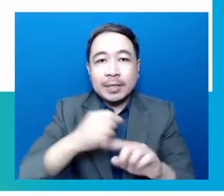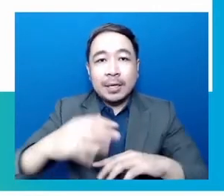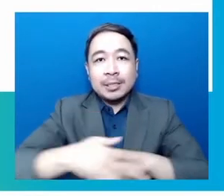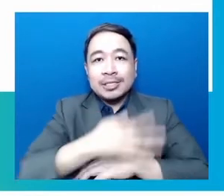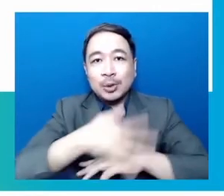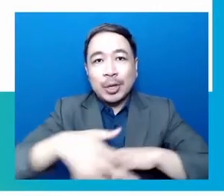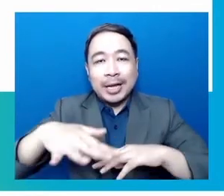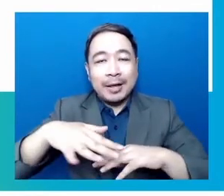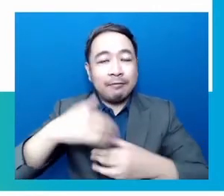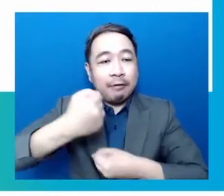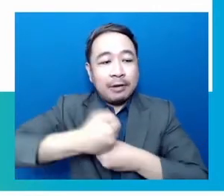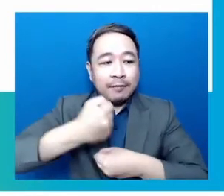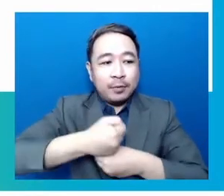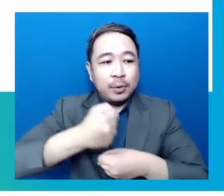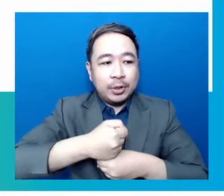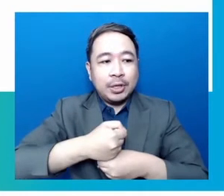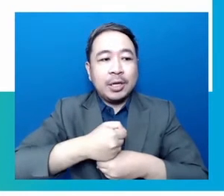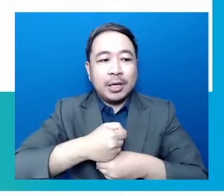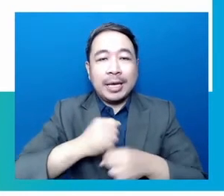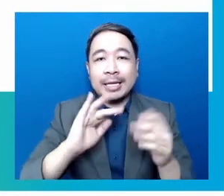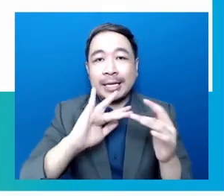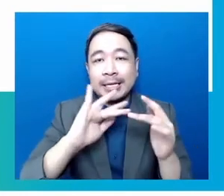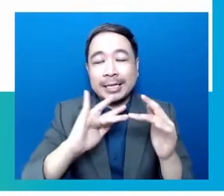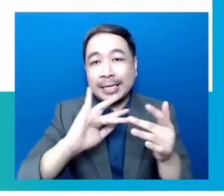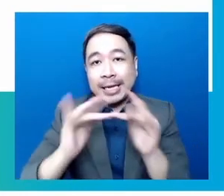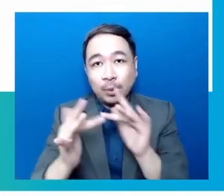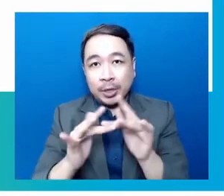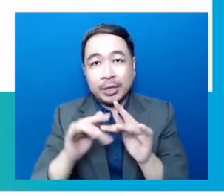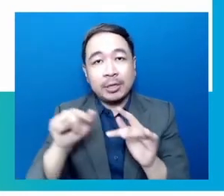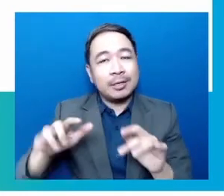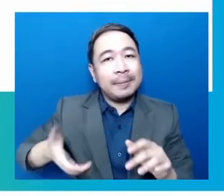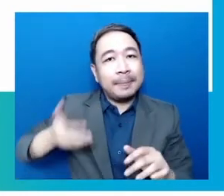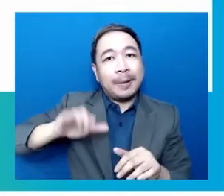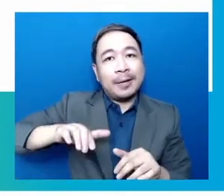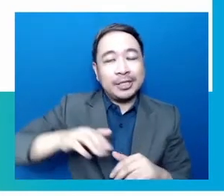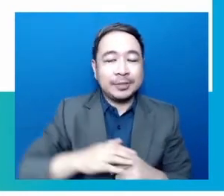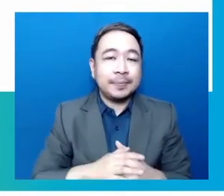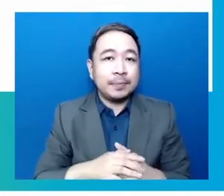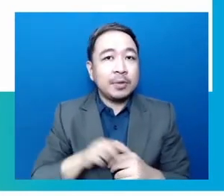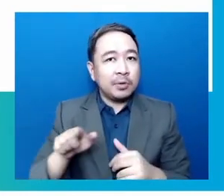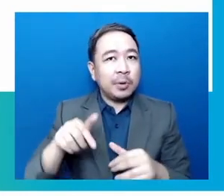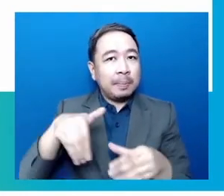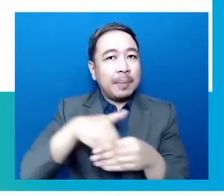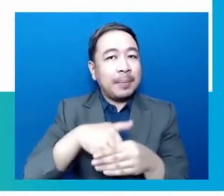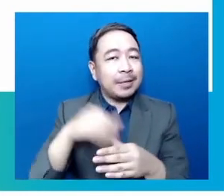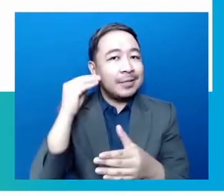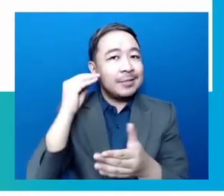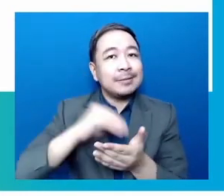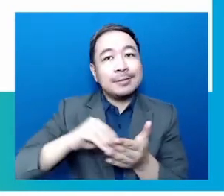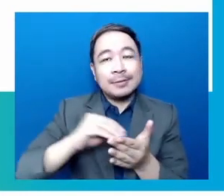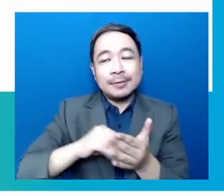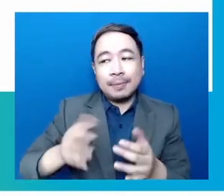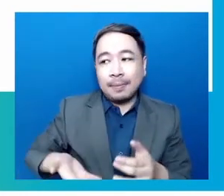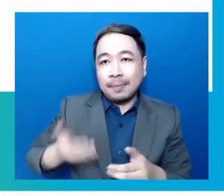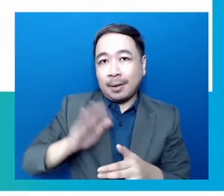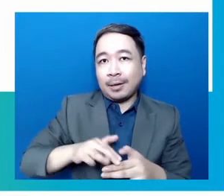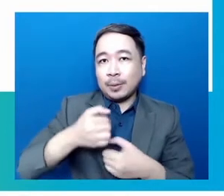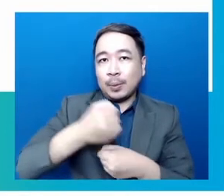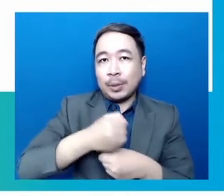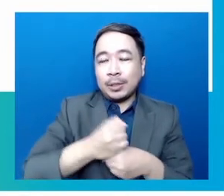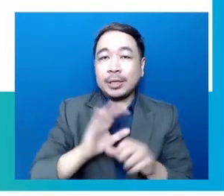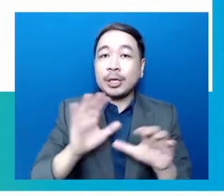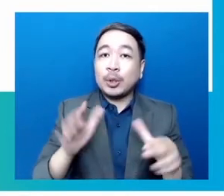Action Network in Khulna, Bangladesh. He's also the member secretary of the Bangladesh Working Group on External